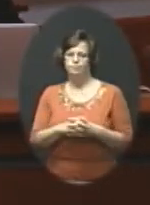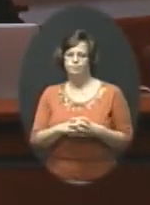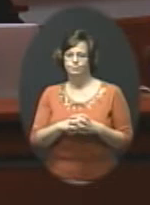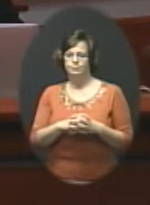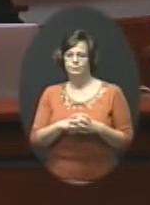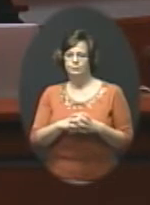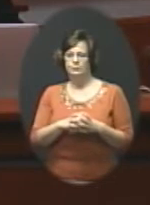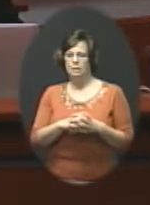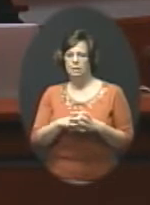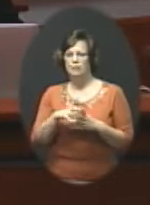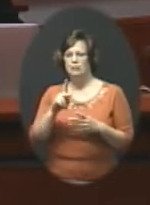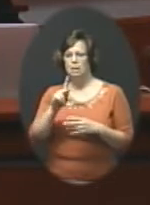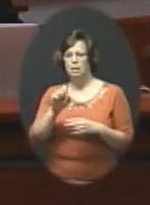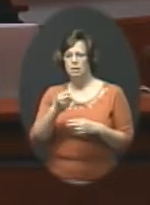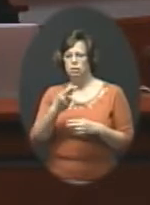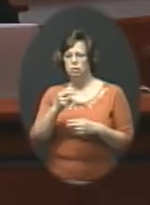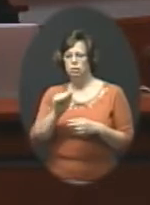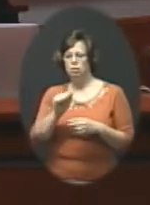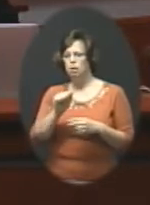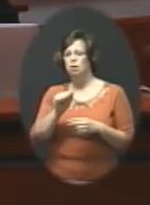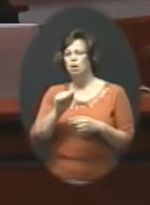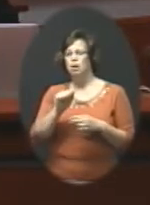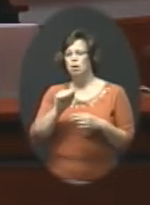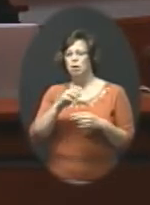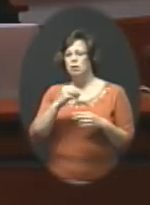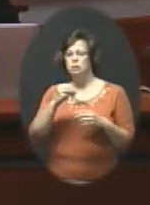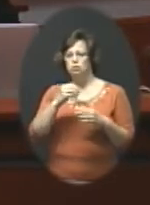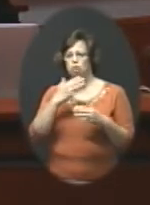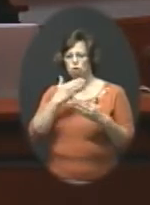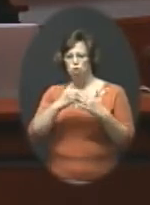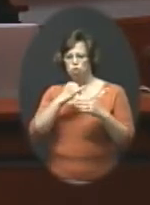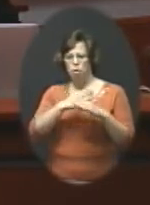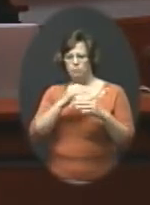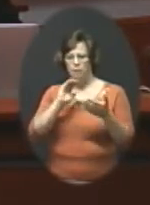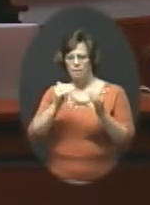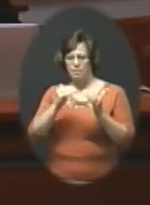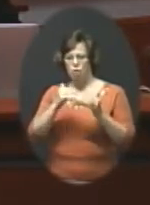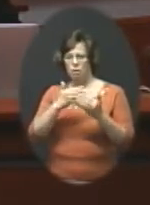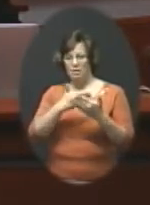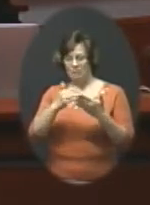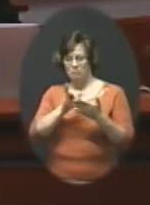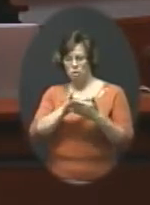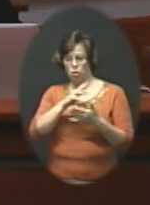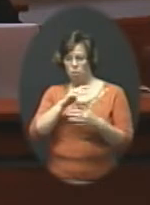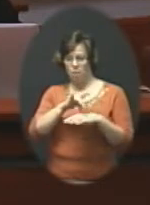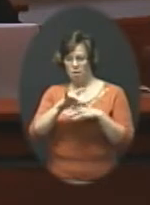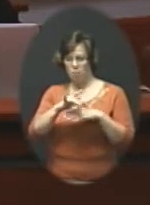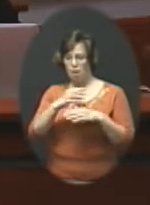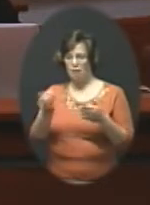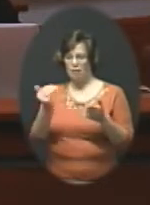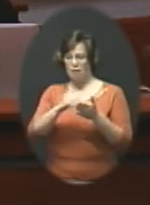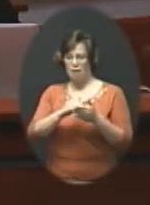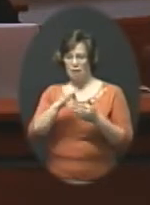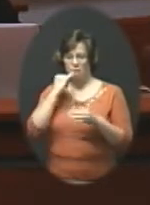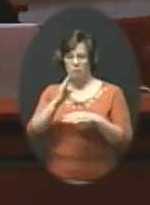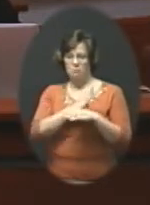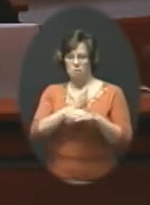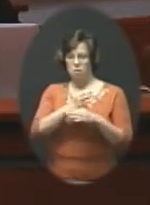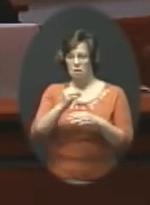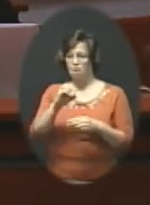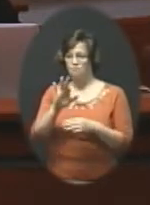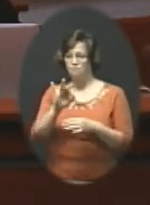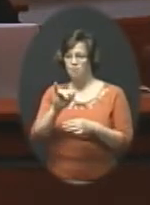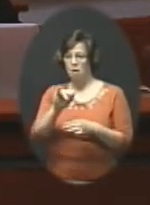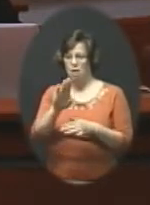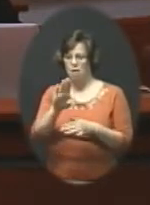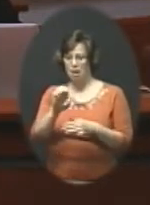Kansas Association of School Boards has done a great job for us in terms of comparing the components that are out there. And so again, whether it's business and finance or others,